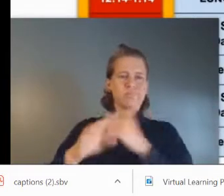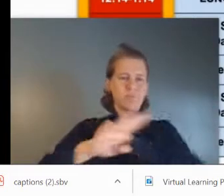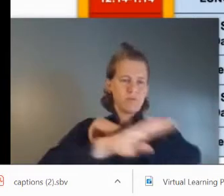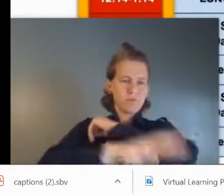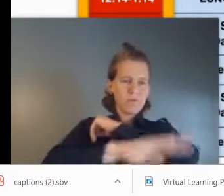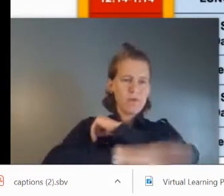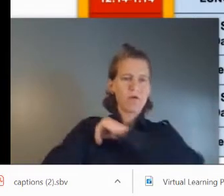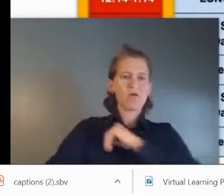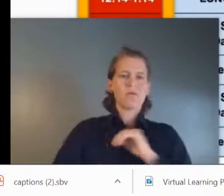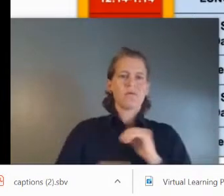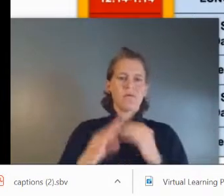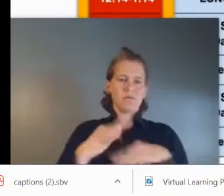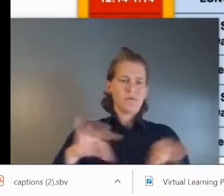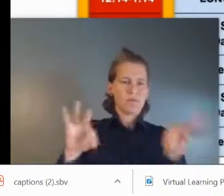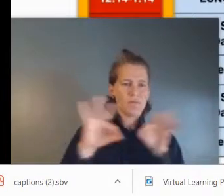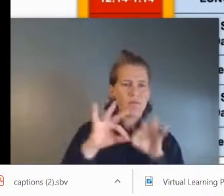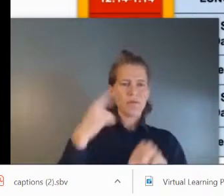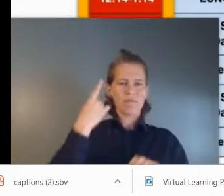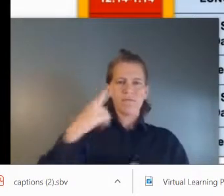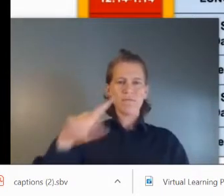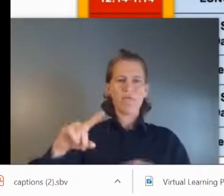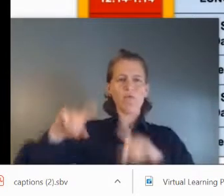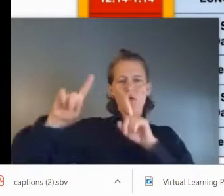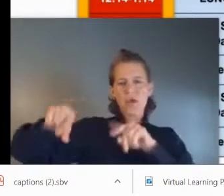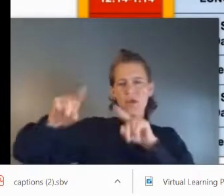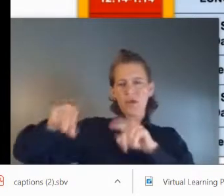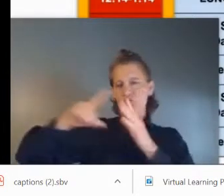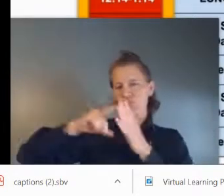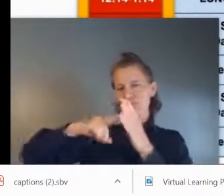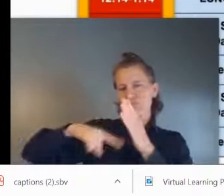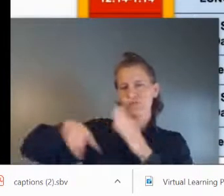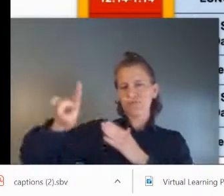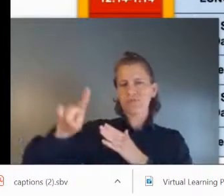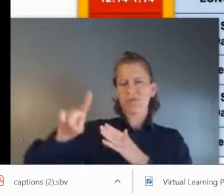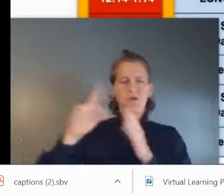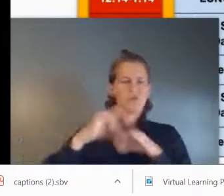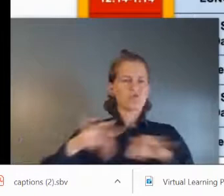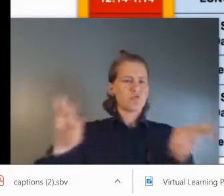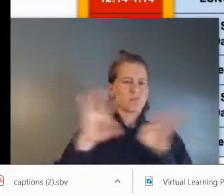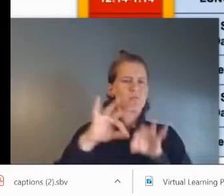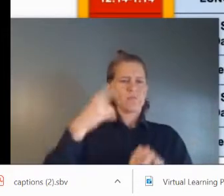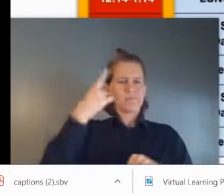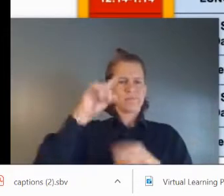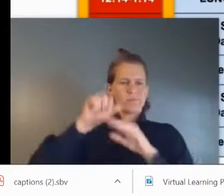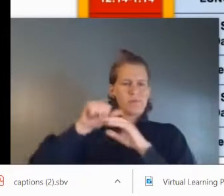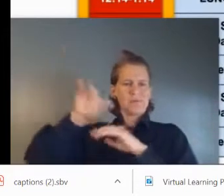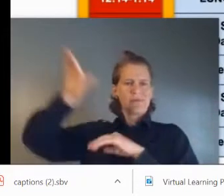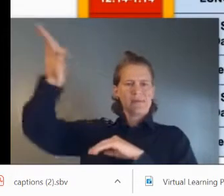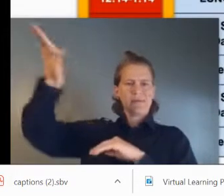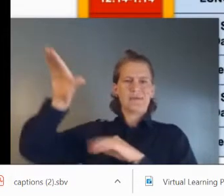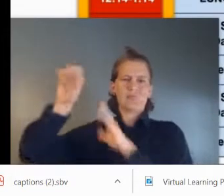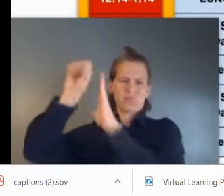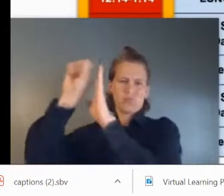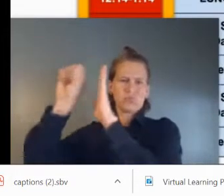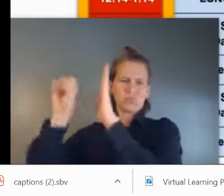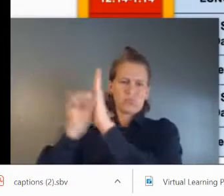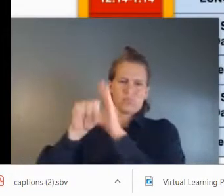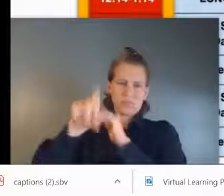requirements for collecting our average daily membership, which is tied to obtaining our resources for the 2020-21 school year.